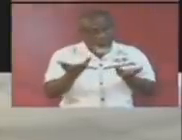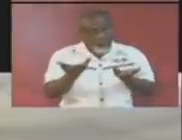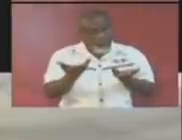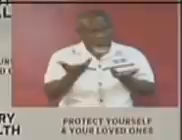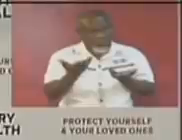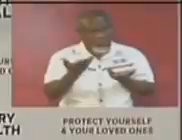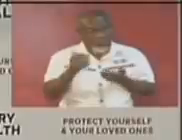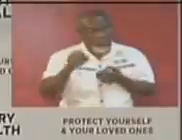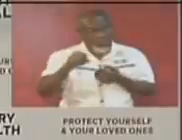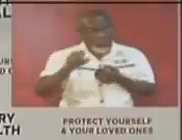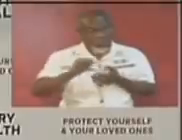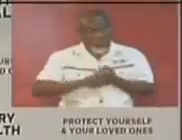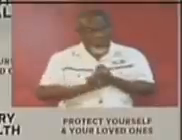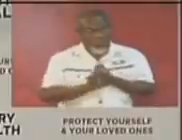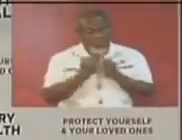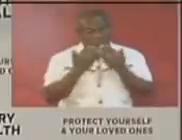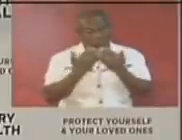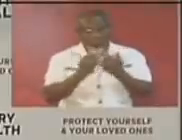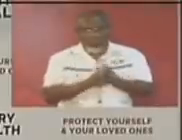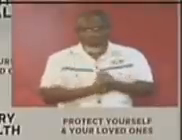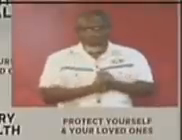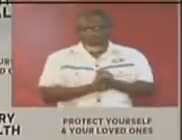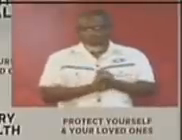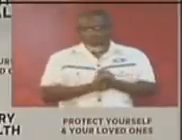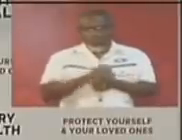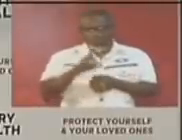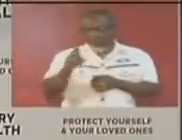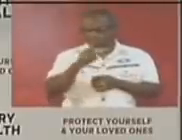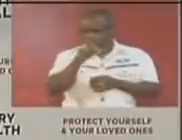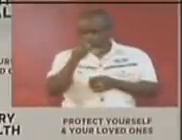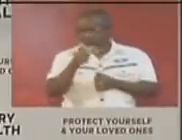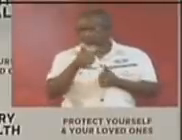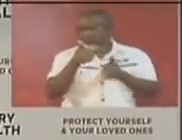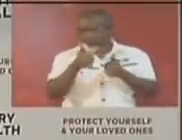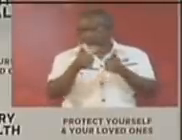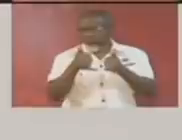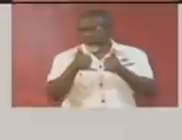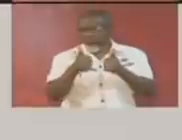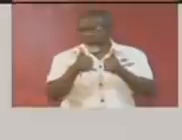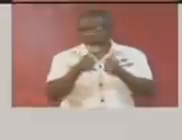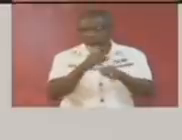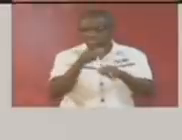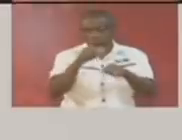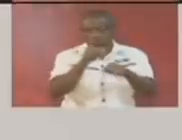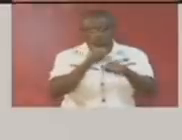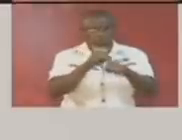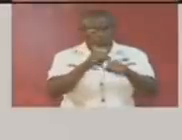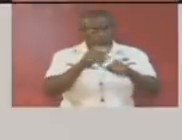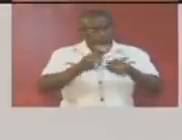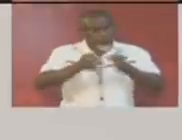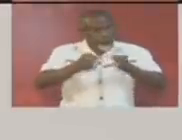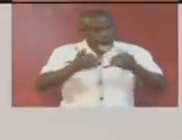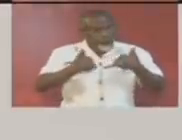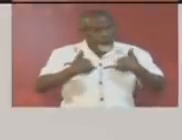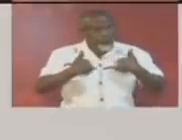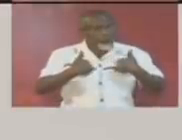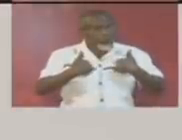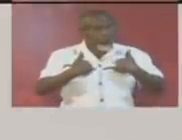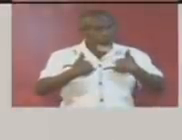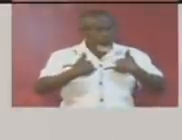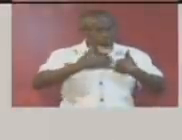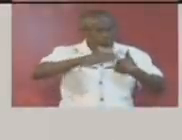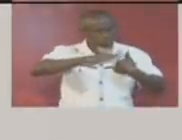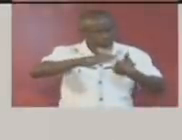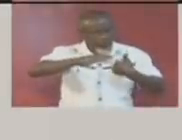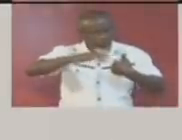you. Okay, so the first question is a very good question. So generally speaking, when you have, let us use the analogy, we have different types